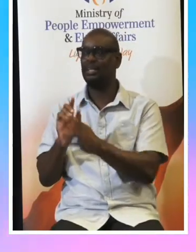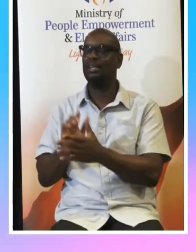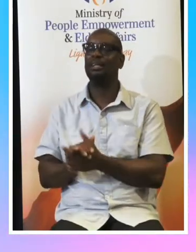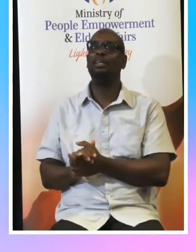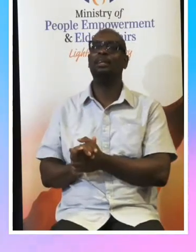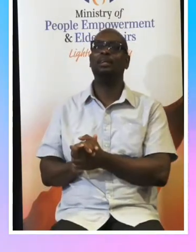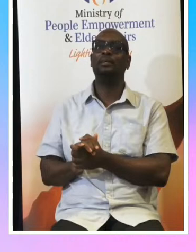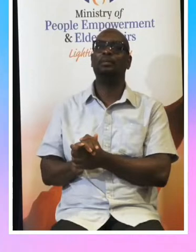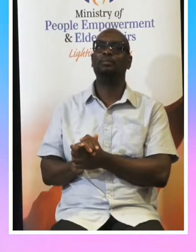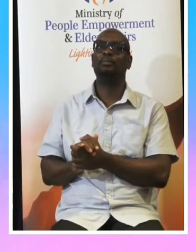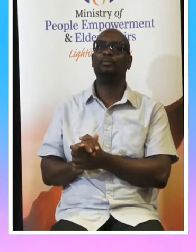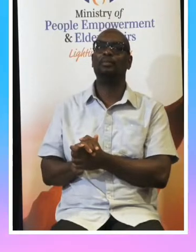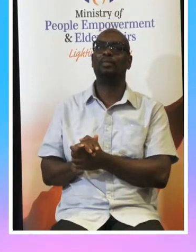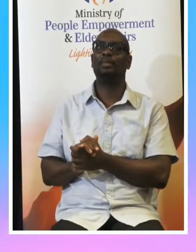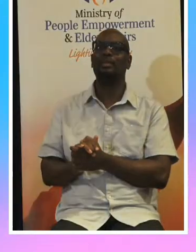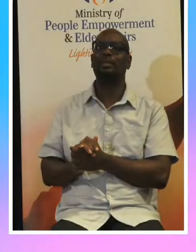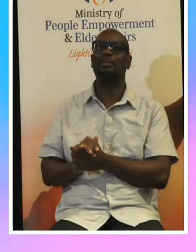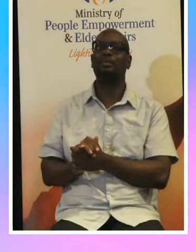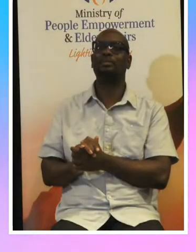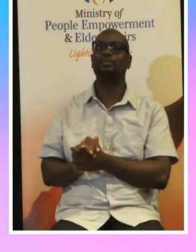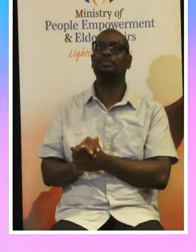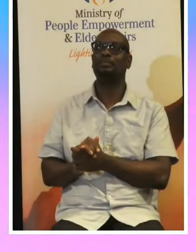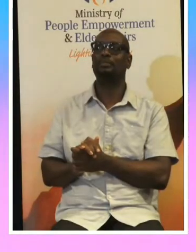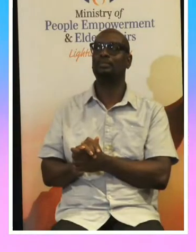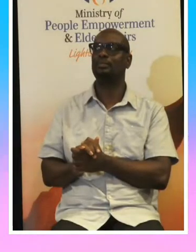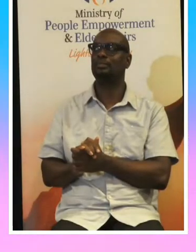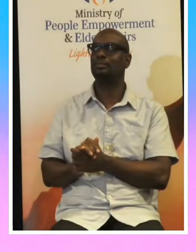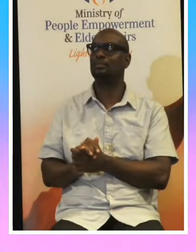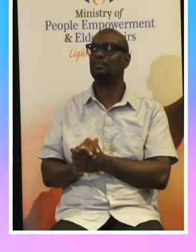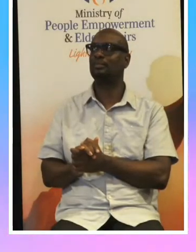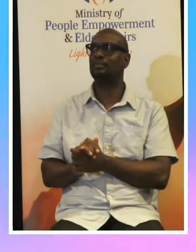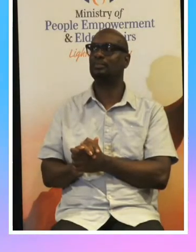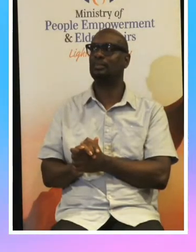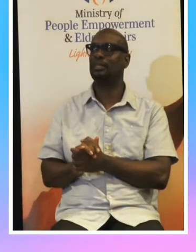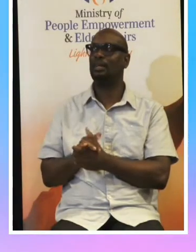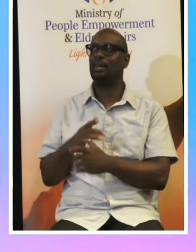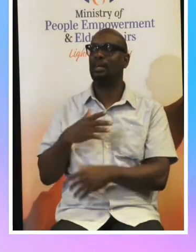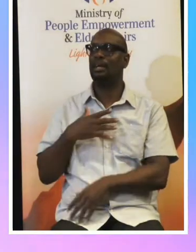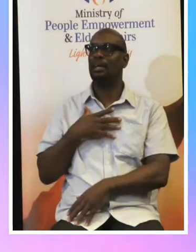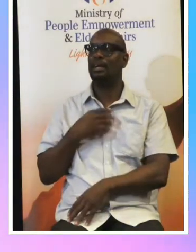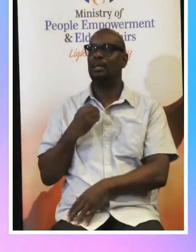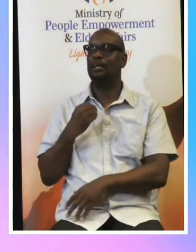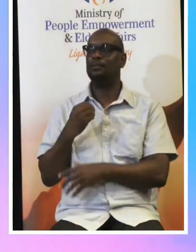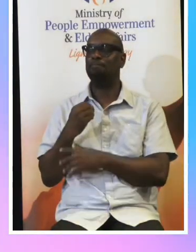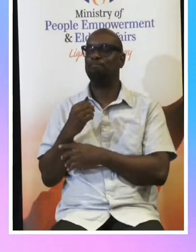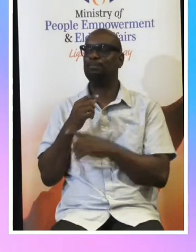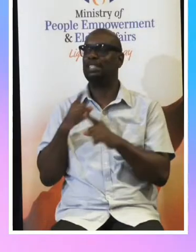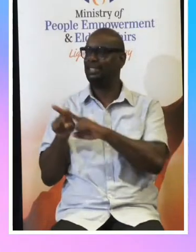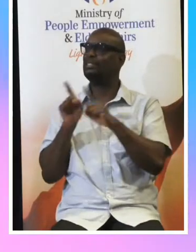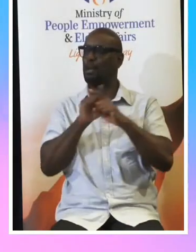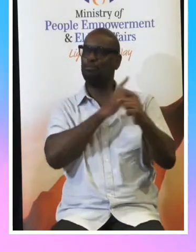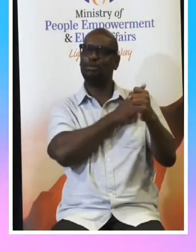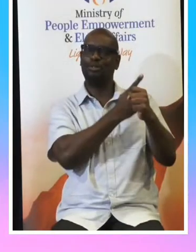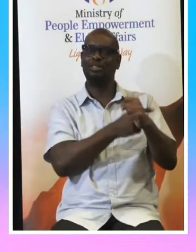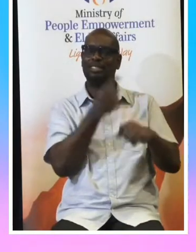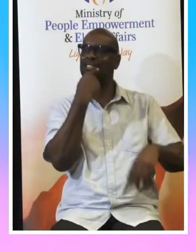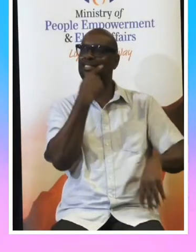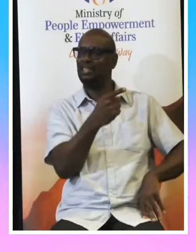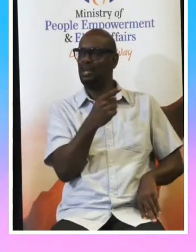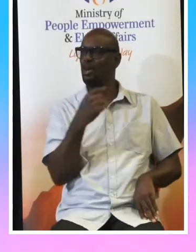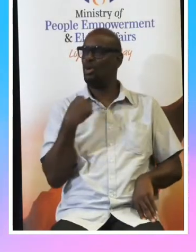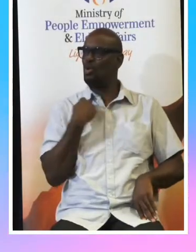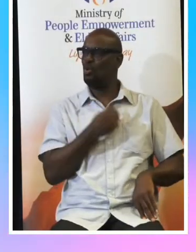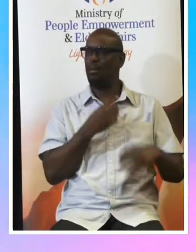committee to deal with that, Andreli, as Kurt has said many, many times, we've had over